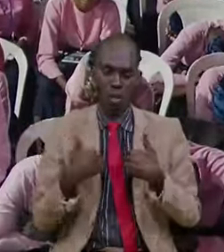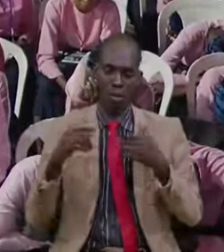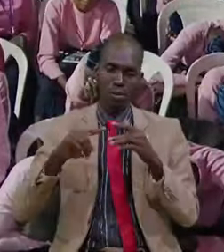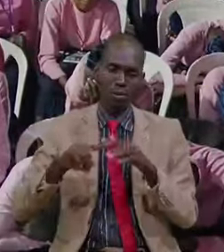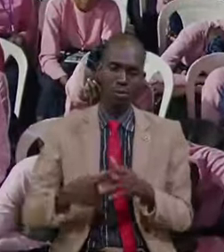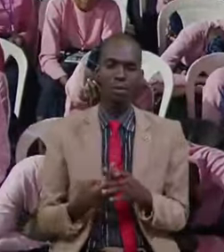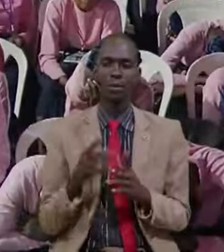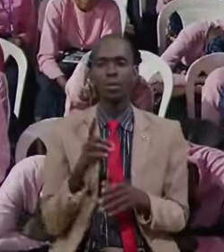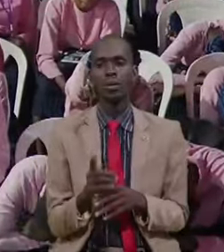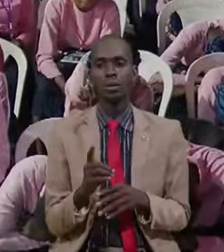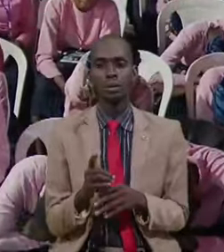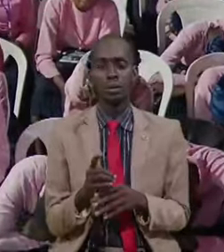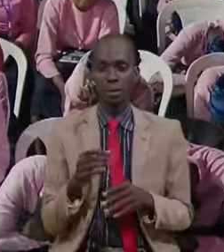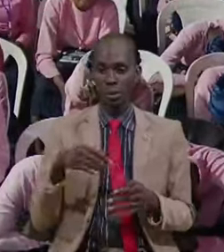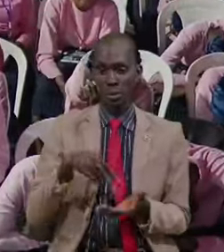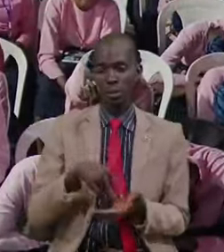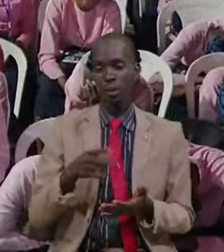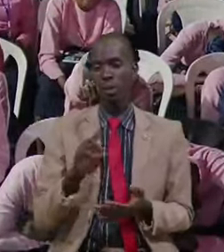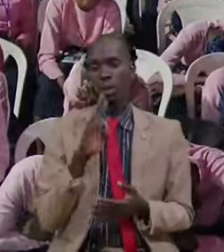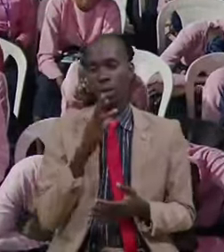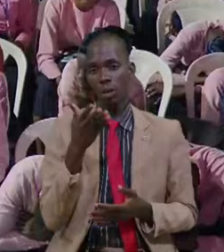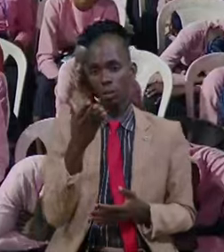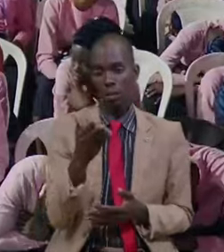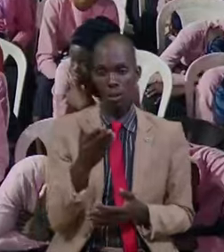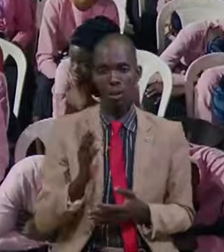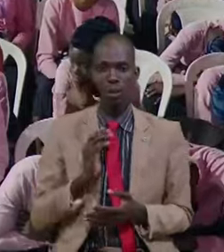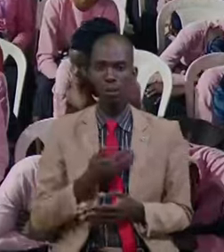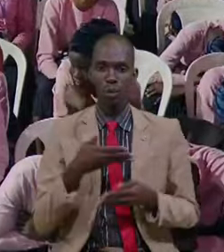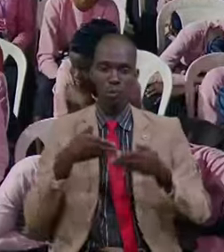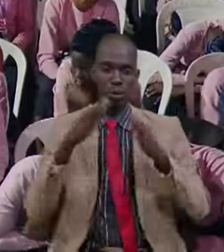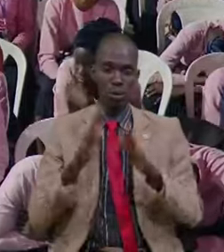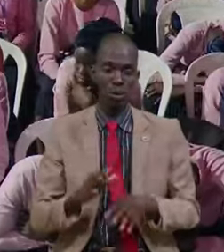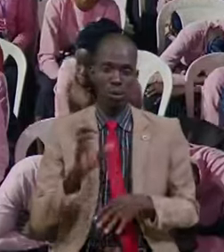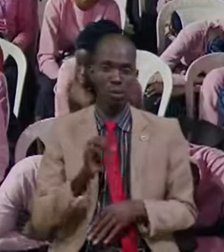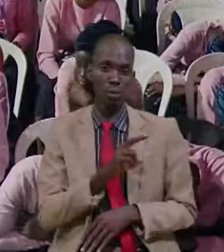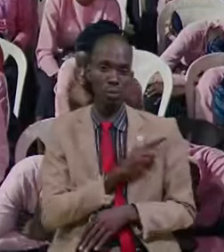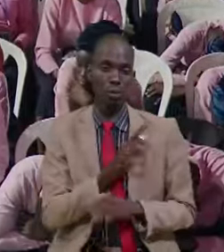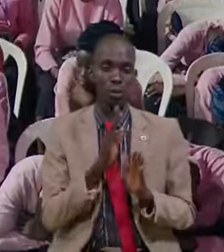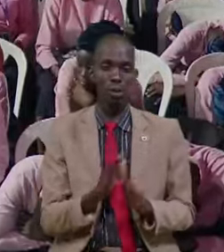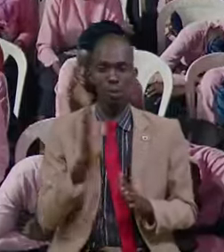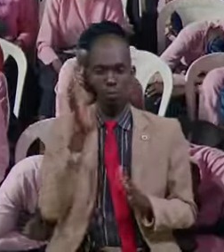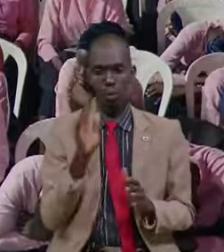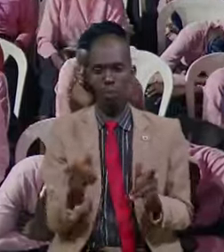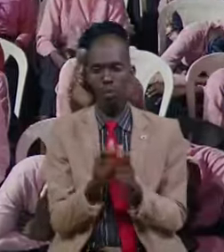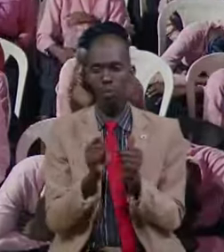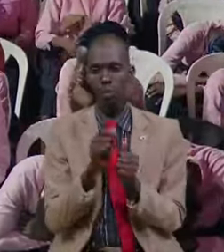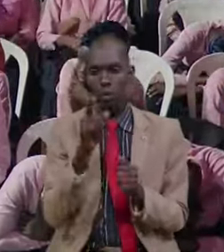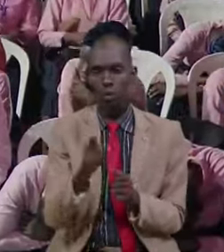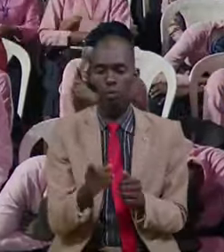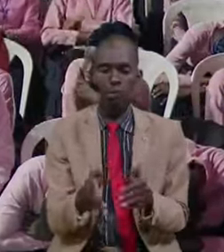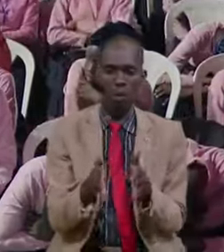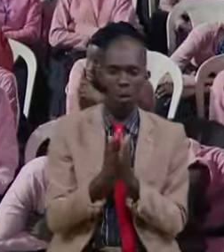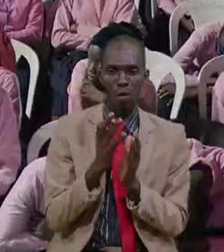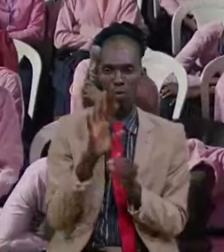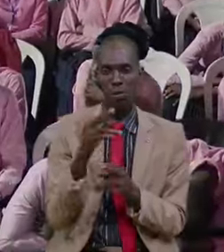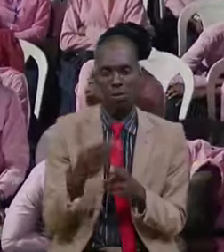Our counselors will come to you there, and they'll ask for your name and ask some details so that we can